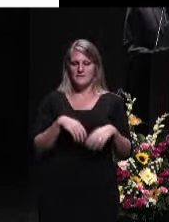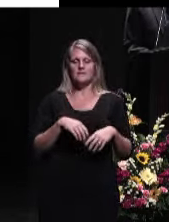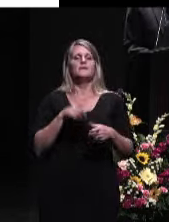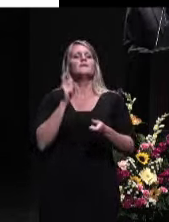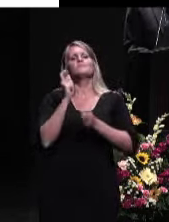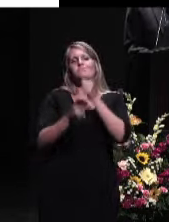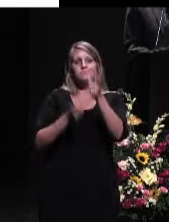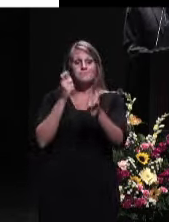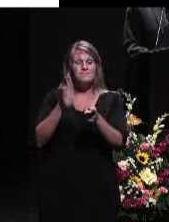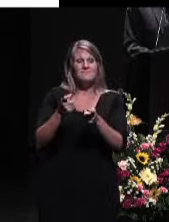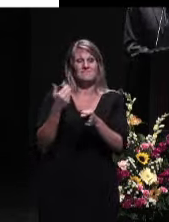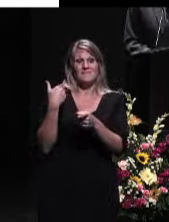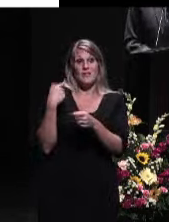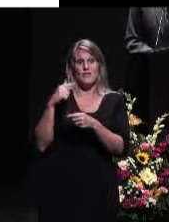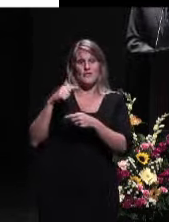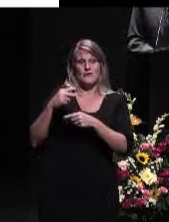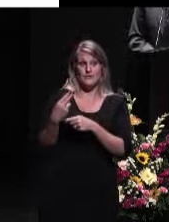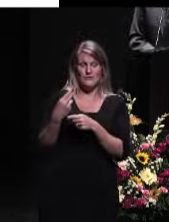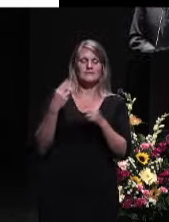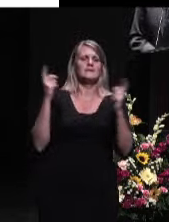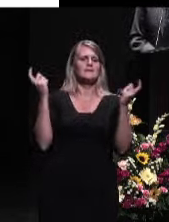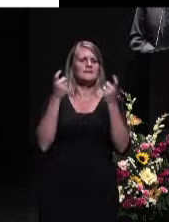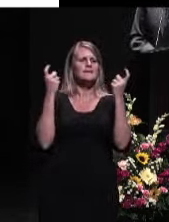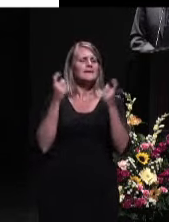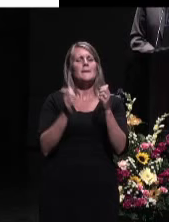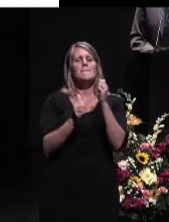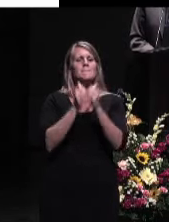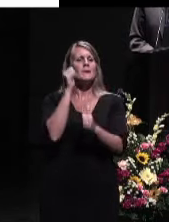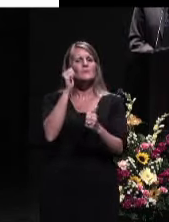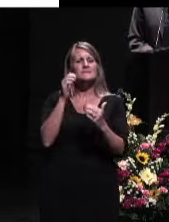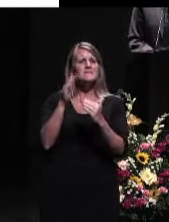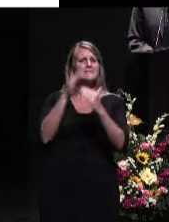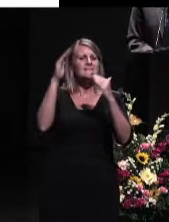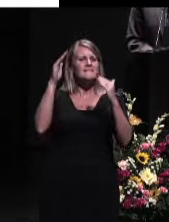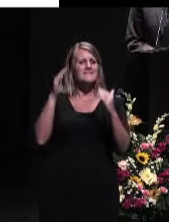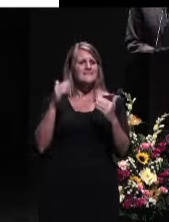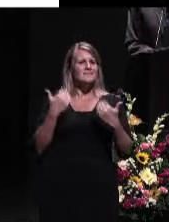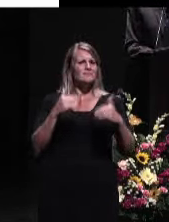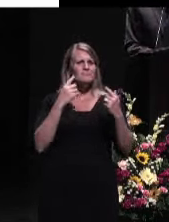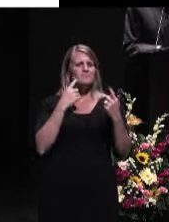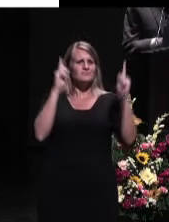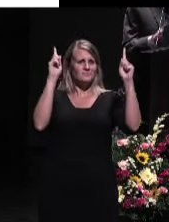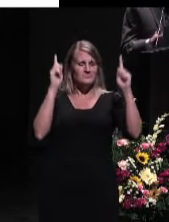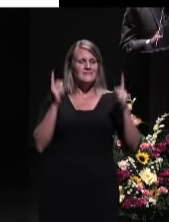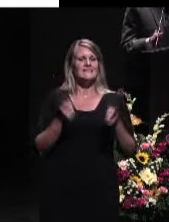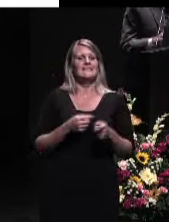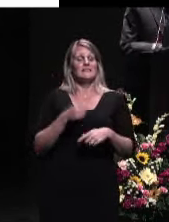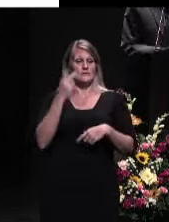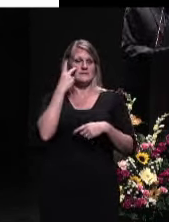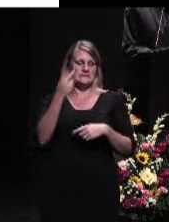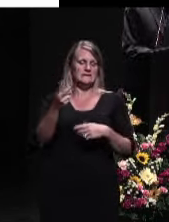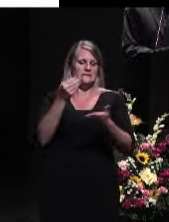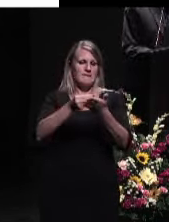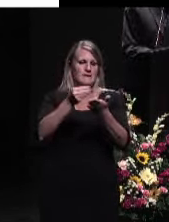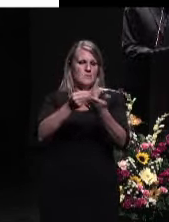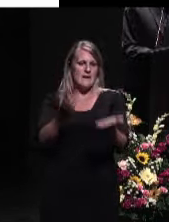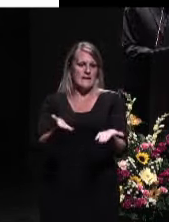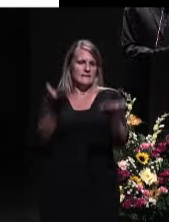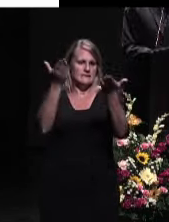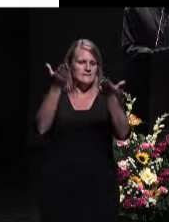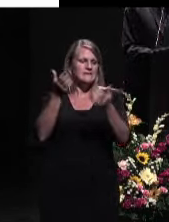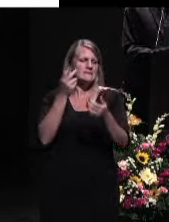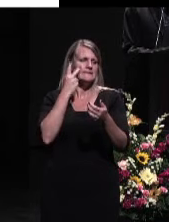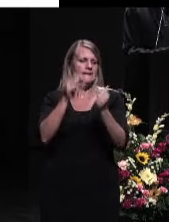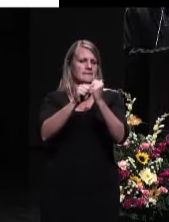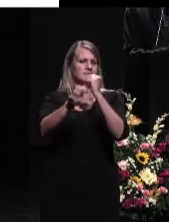last week, we celebrated one of the most significant milestones in the history of UWM. The campaign, as you've seen, I'm sure you've heard many times,